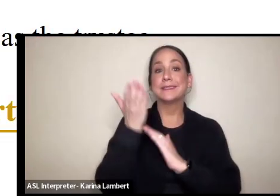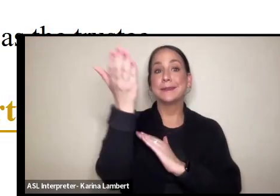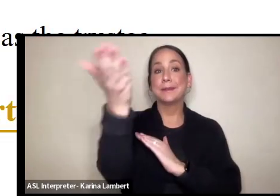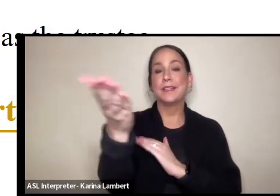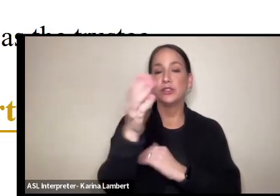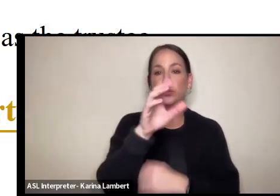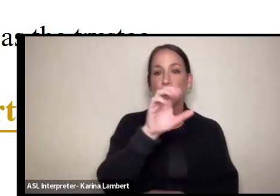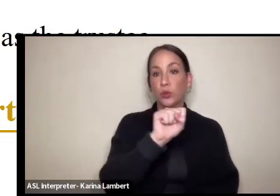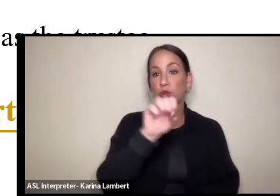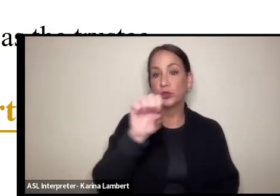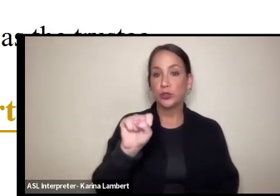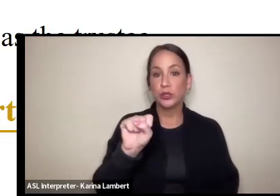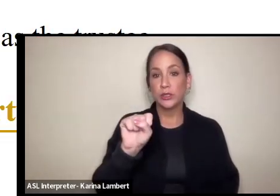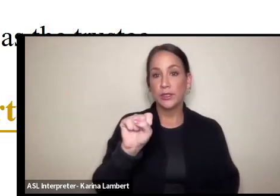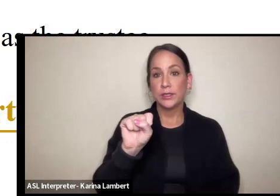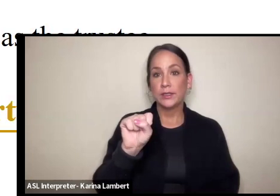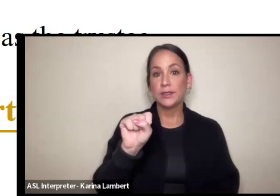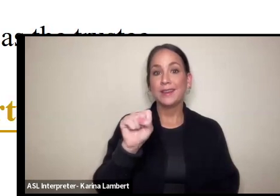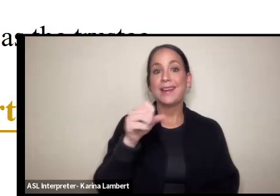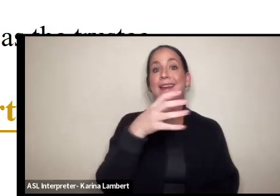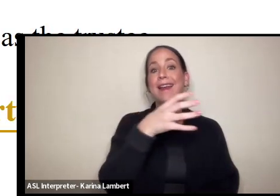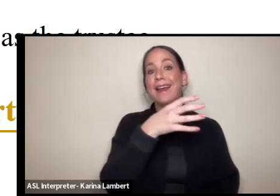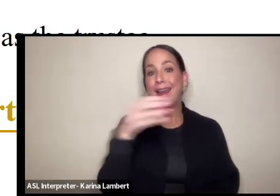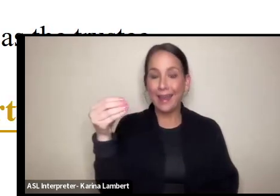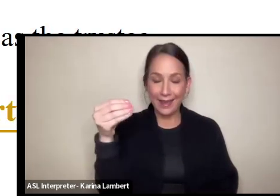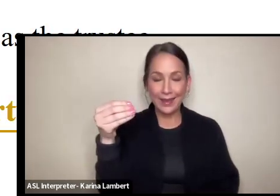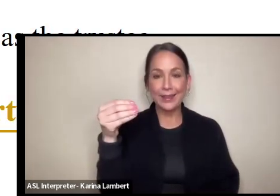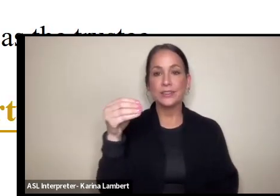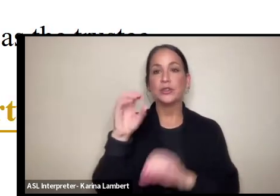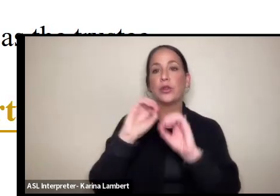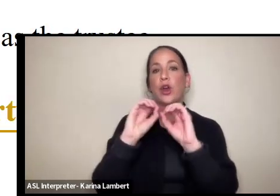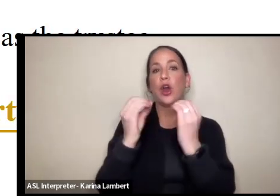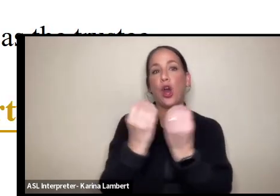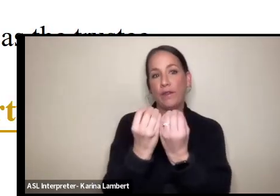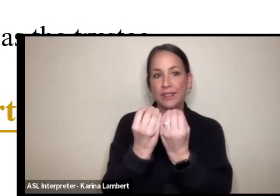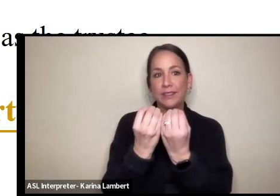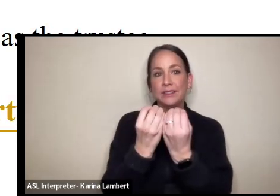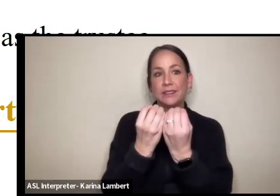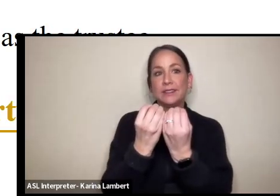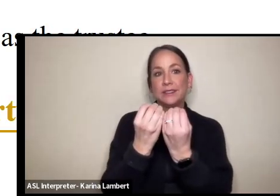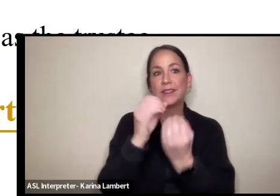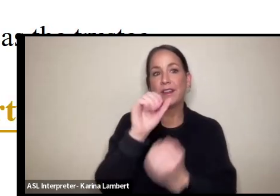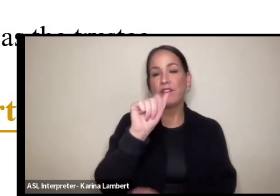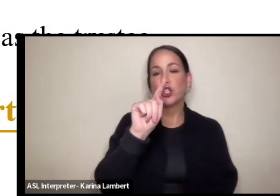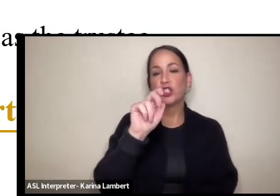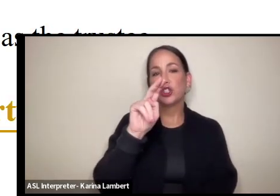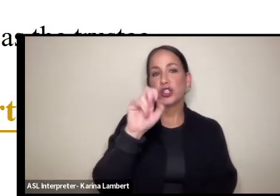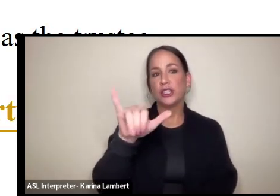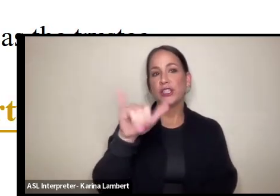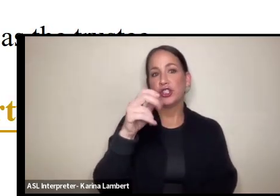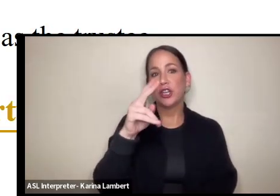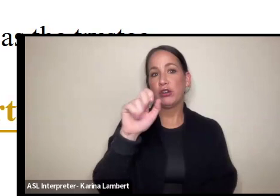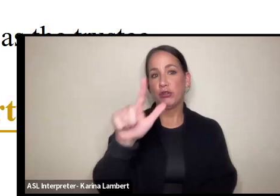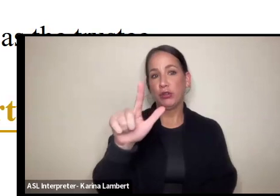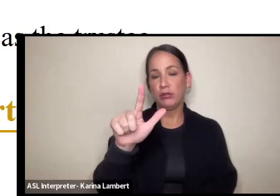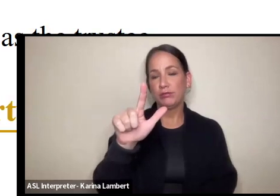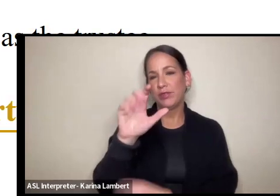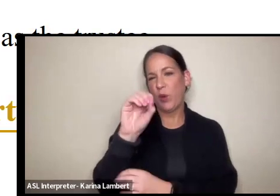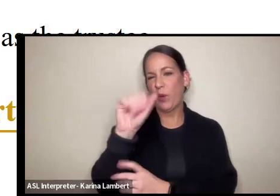Social Security and to the Office of Attorney General, the state Medicaid program. And then once